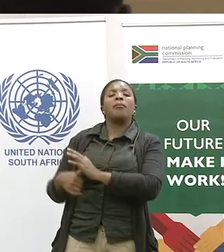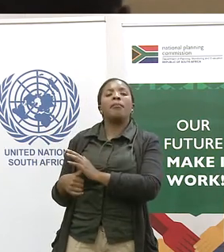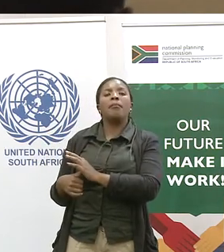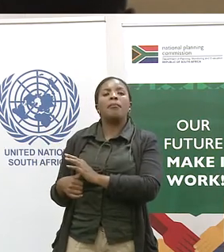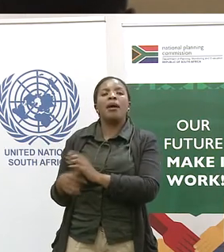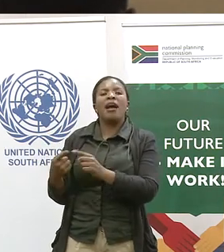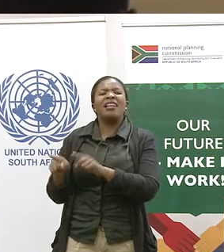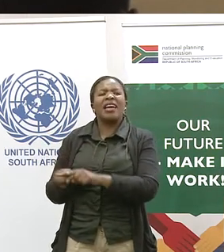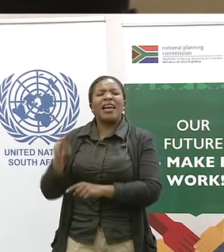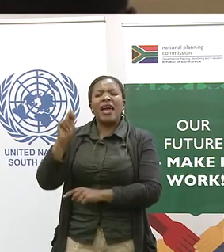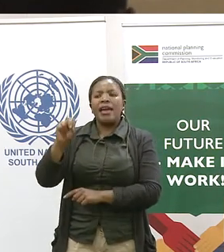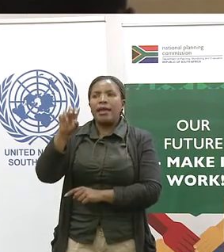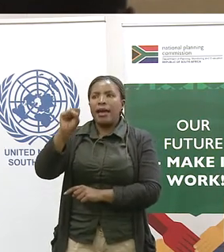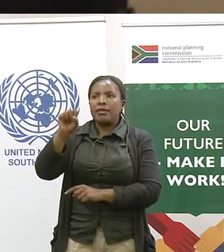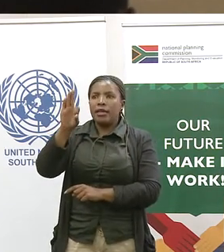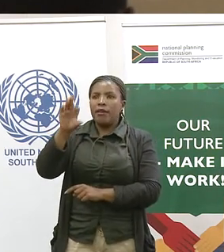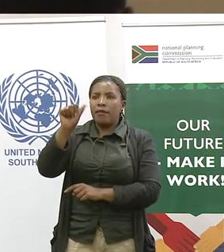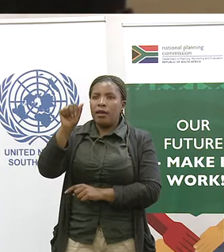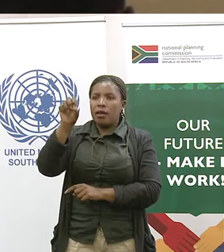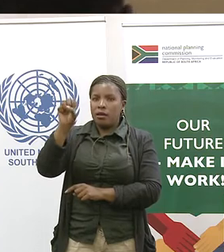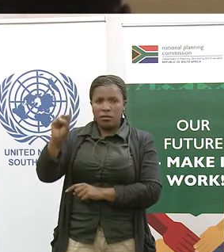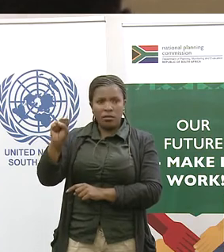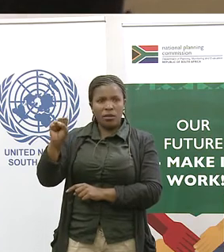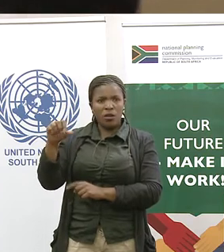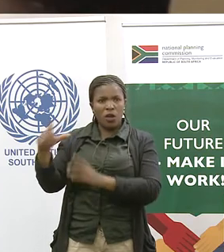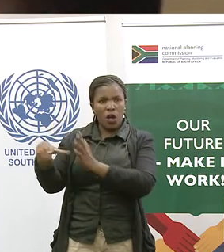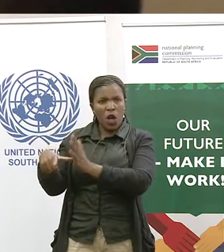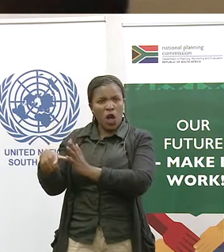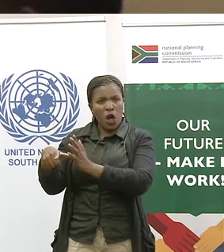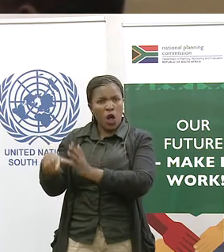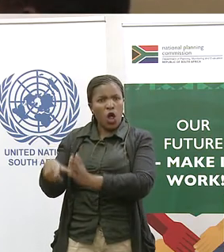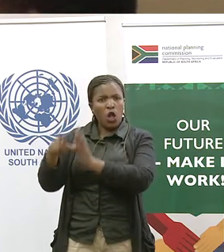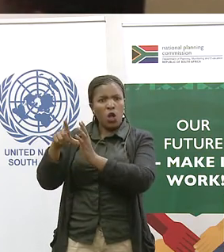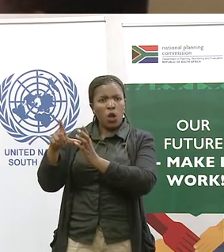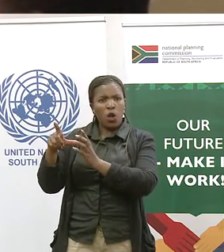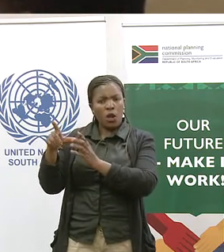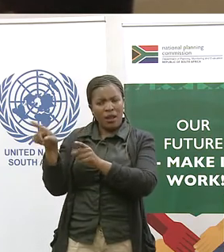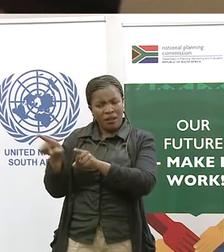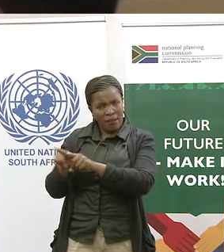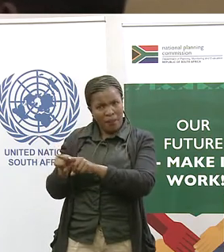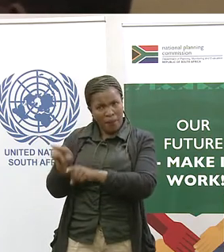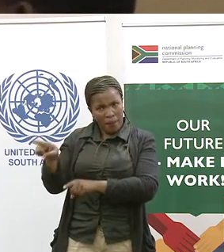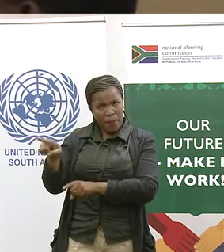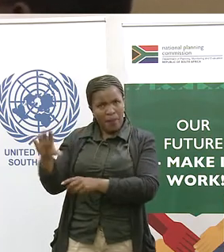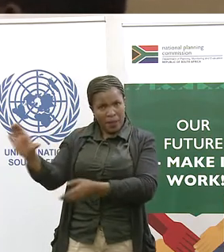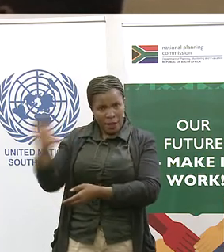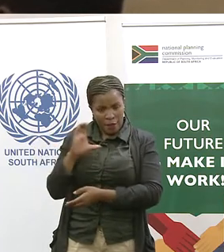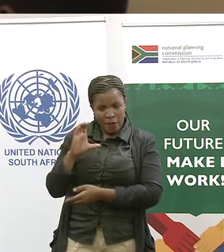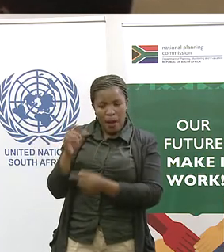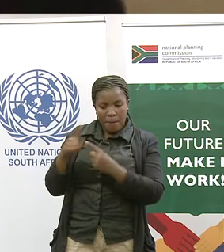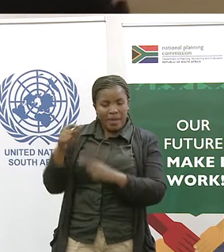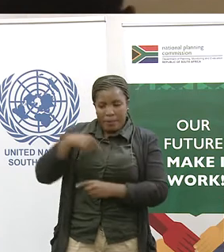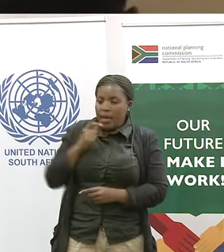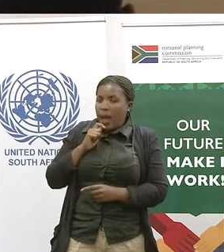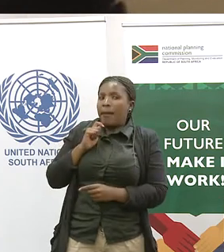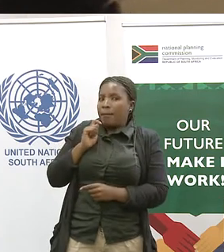loan, but I don't pay it. I'm not sure if people are following what I'm saying. It's directly